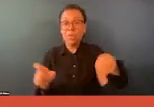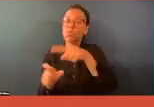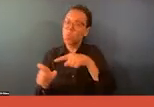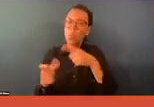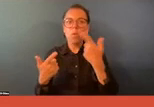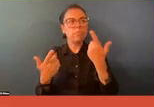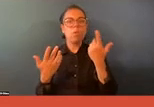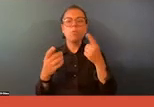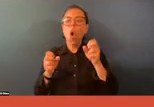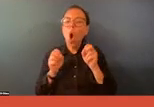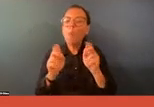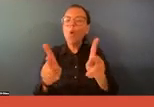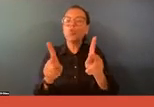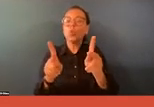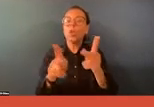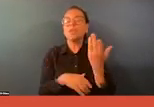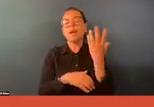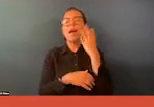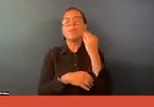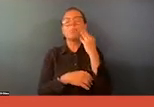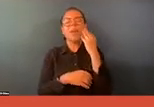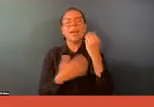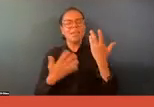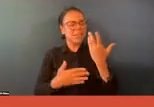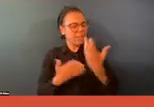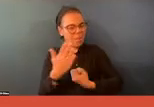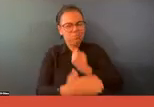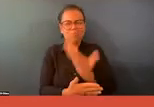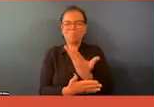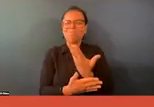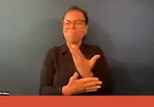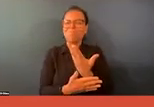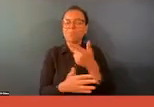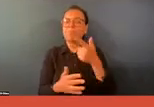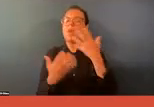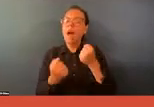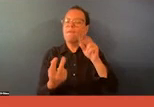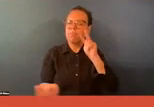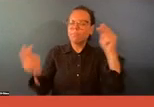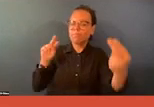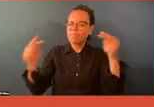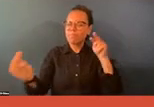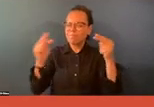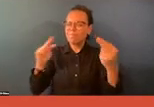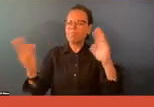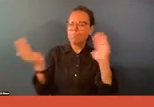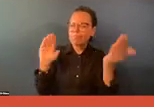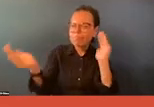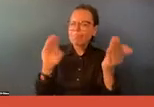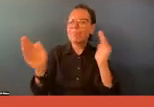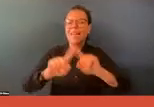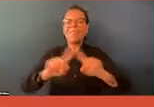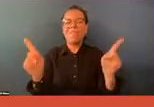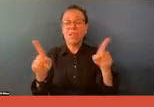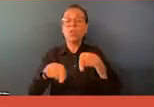be a valuable opportunity to share their experience. You can share your unique perspective. Please feel free to